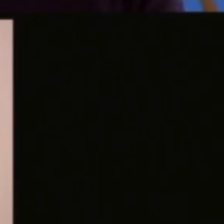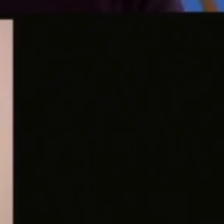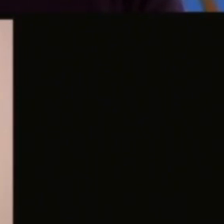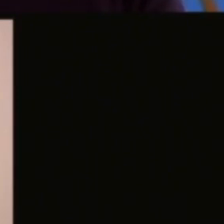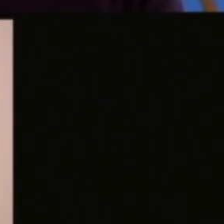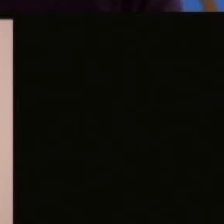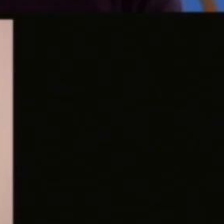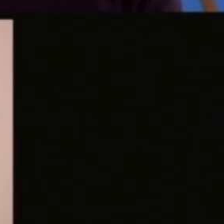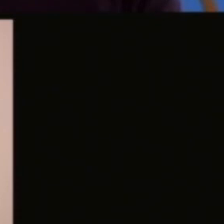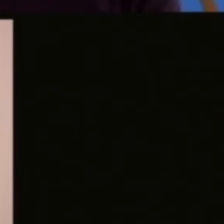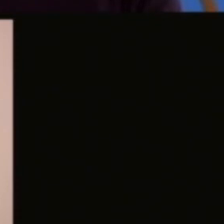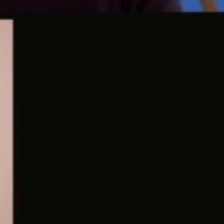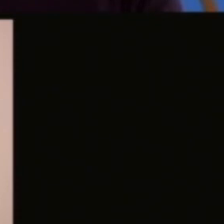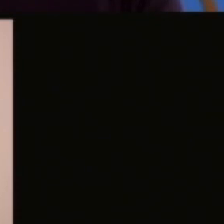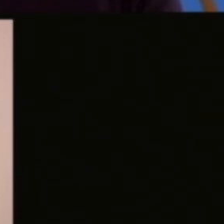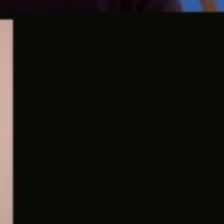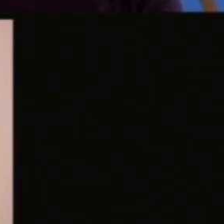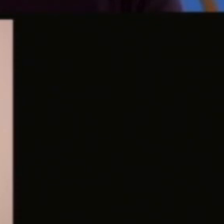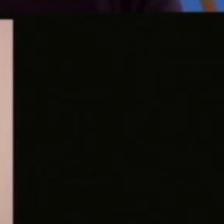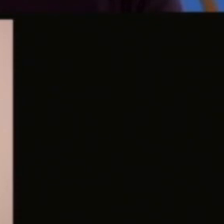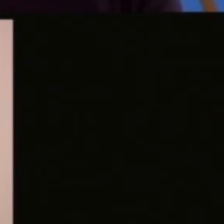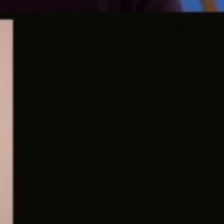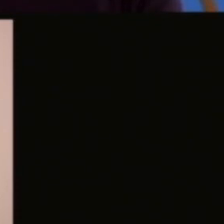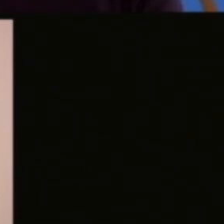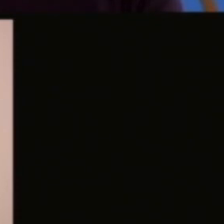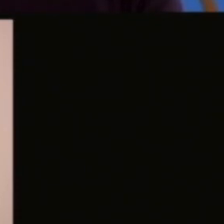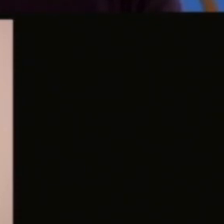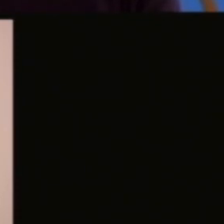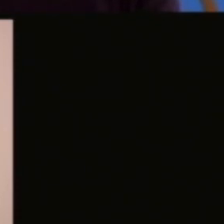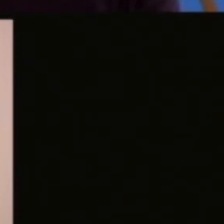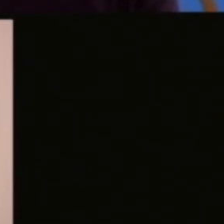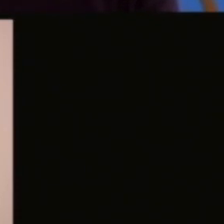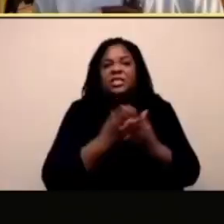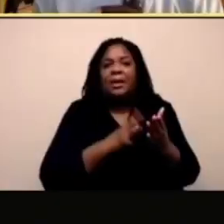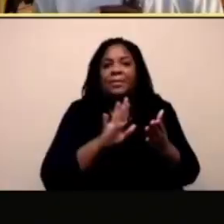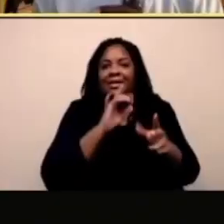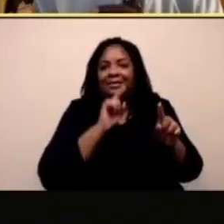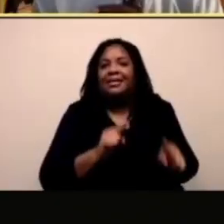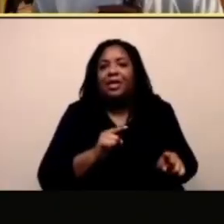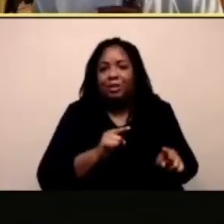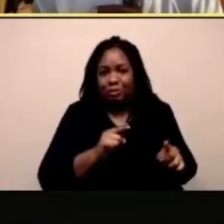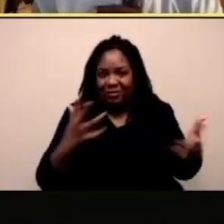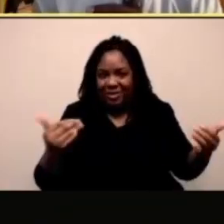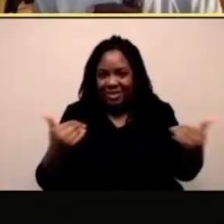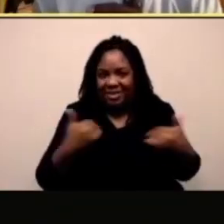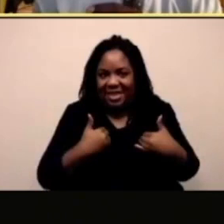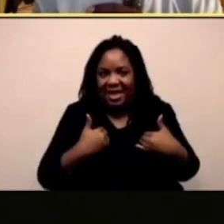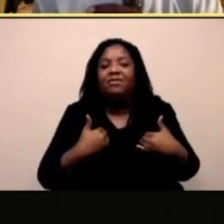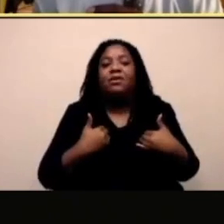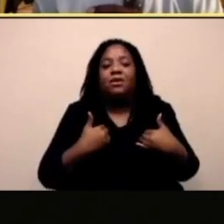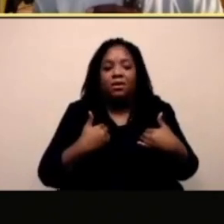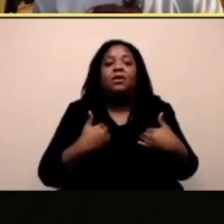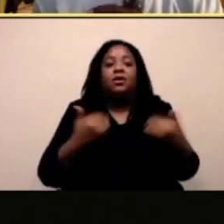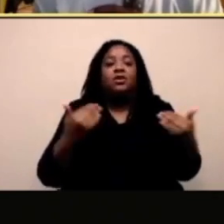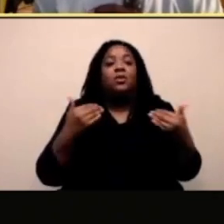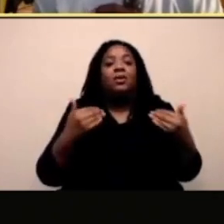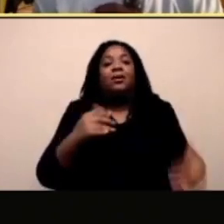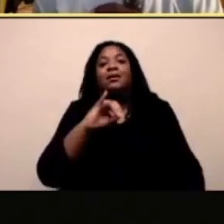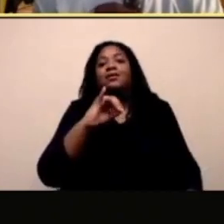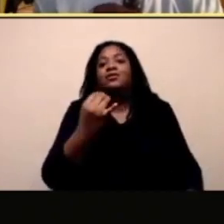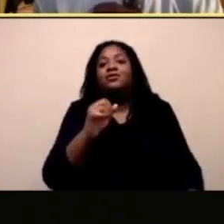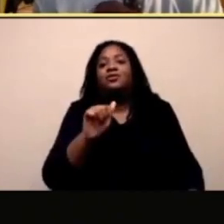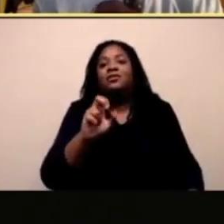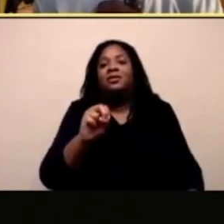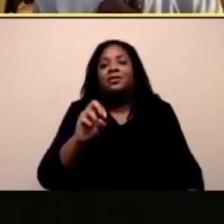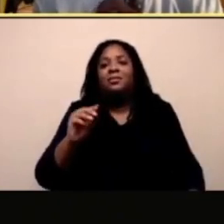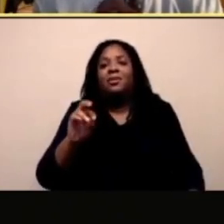him in that way. But like I did say, he did submit some of his answers, so let's go ahead on and let Jean Marie introduce